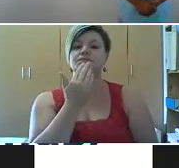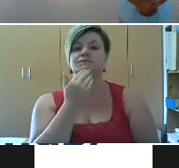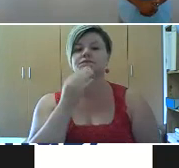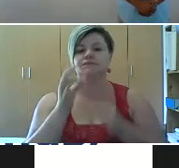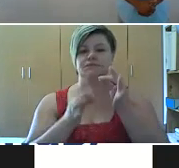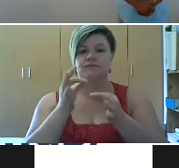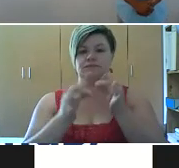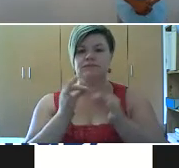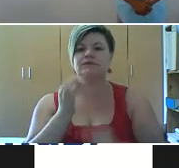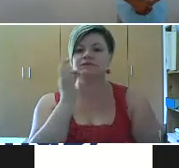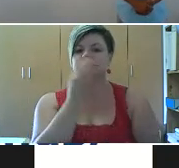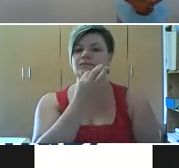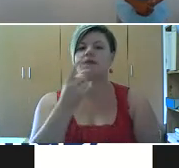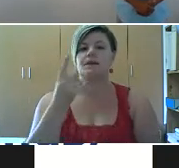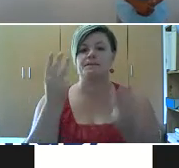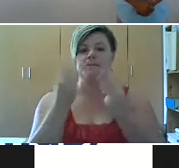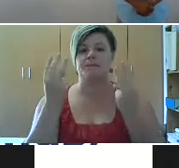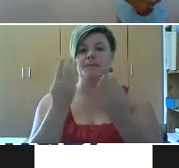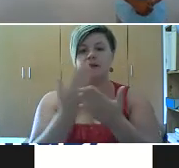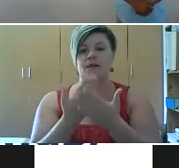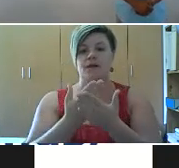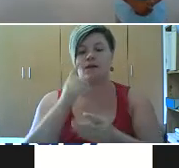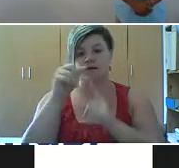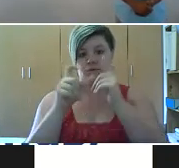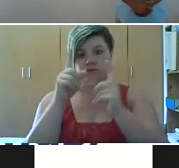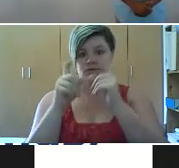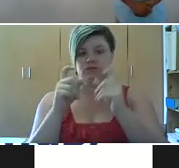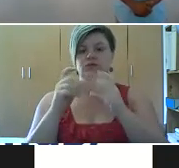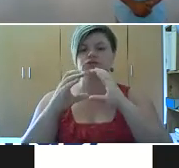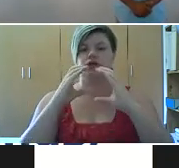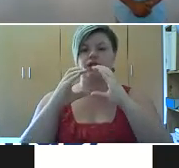So we're going to give it a minute for some questions. If anyone has a question.